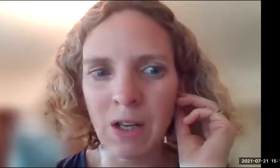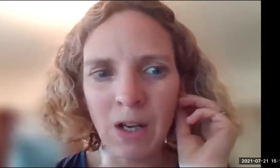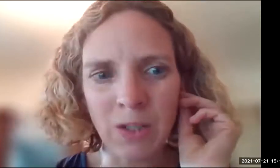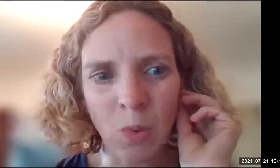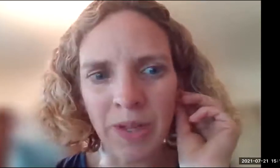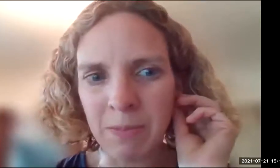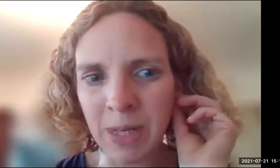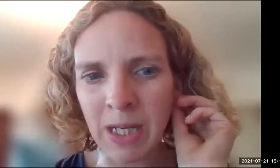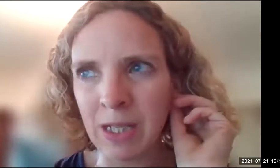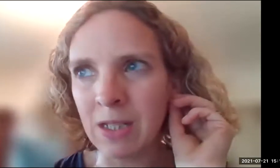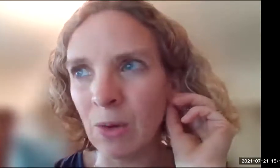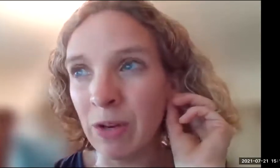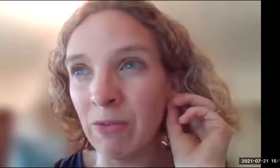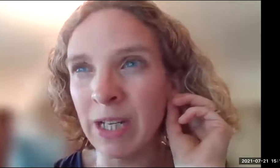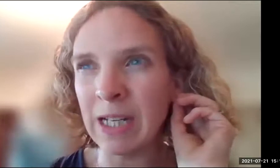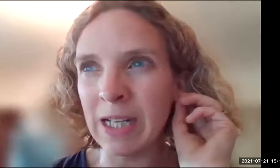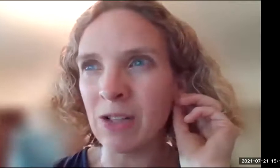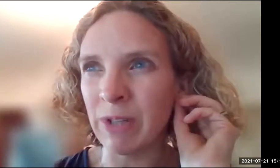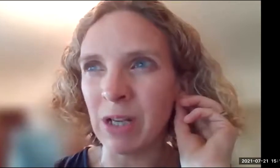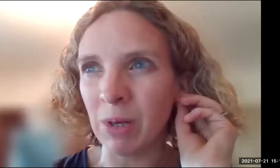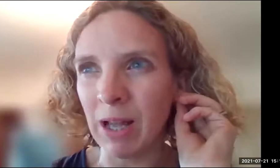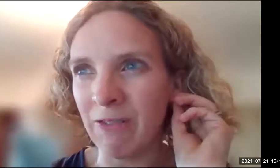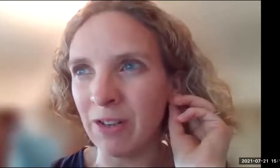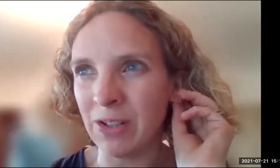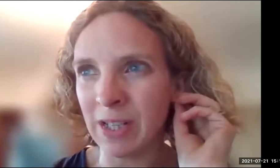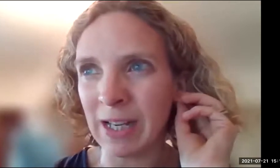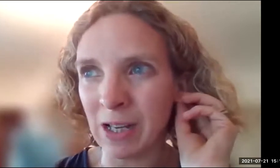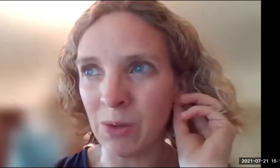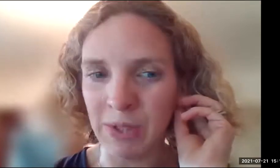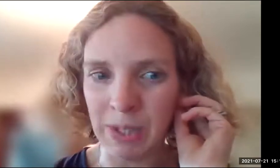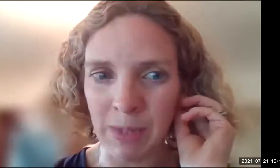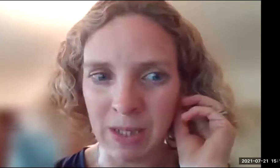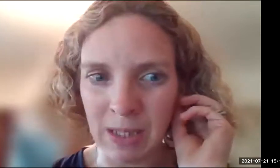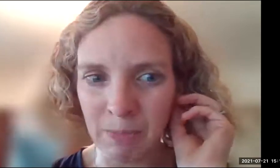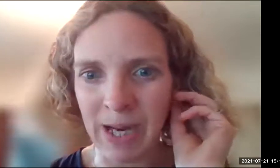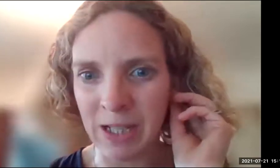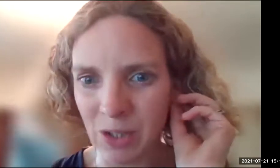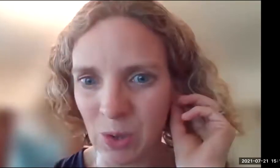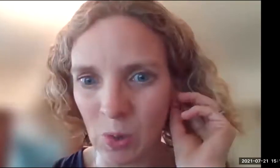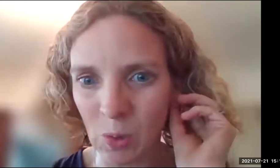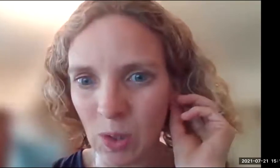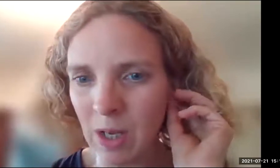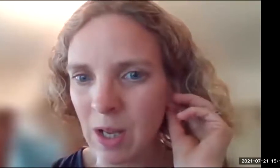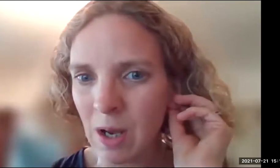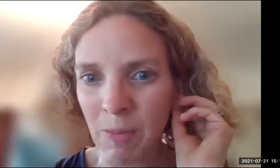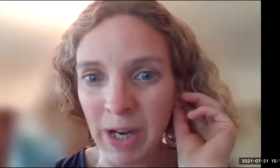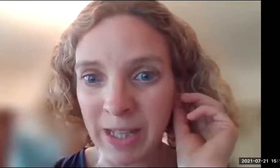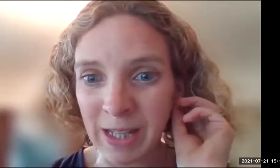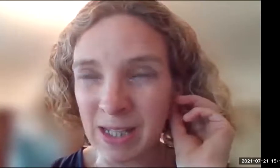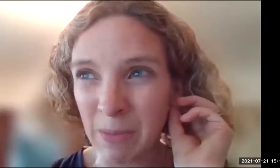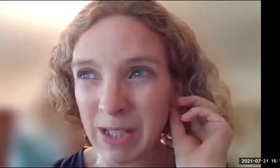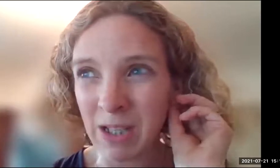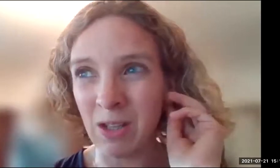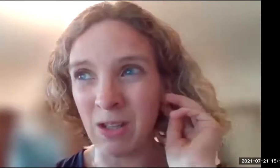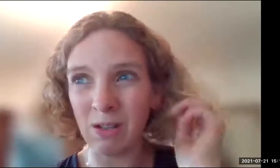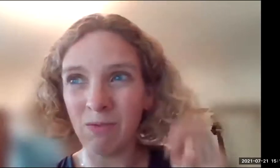facing. And so what this means is that we really need to redouble efforts to get girls with disabilities back into school. And I think